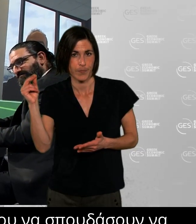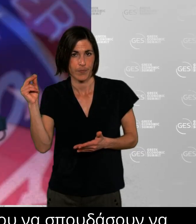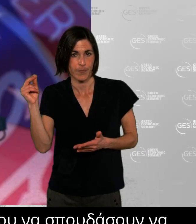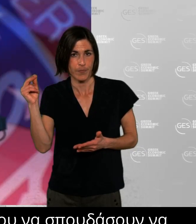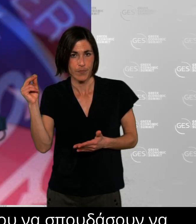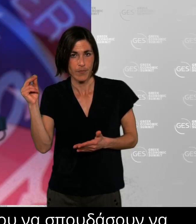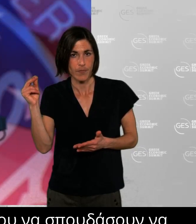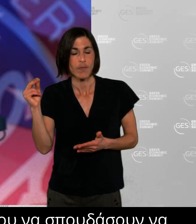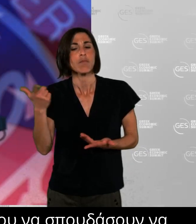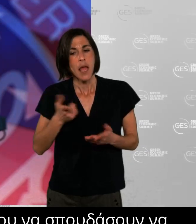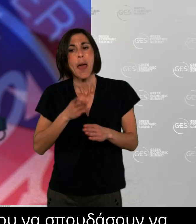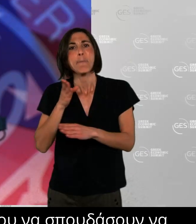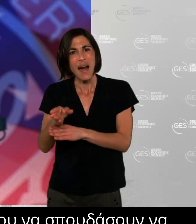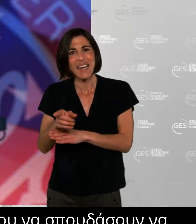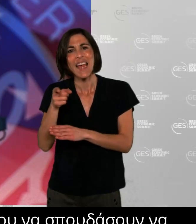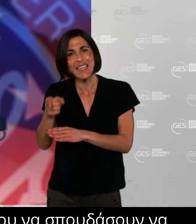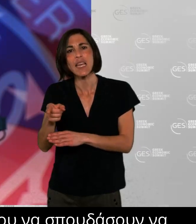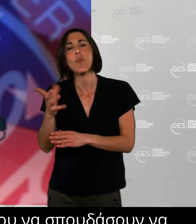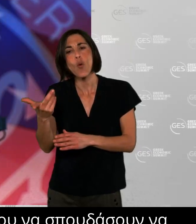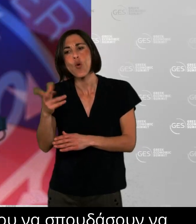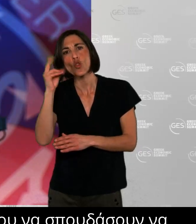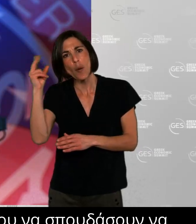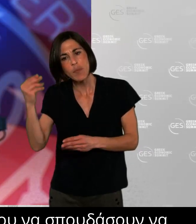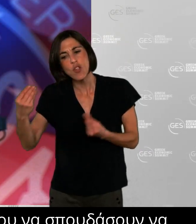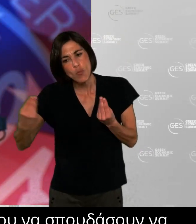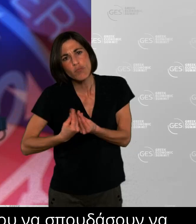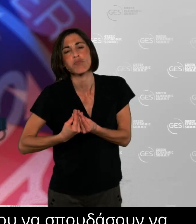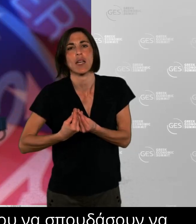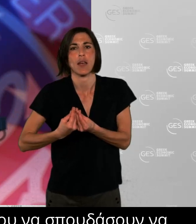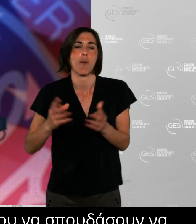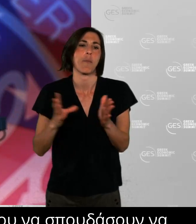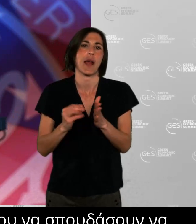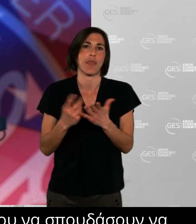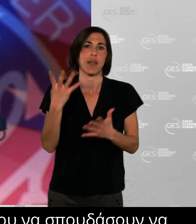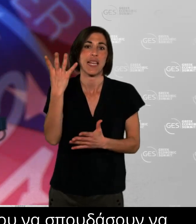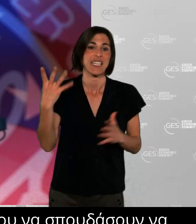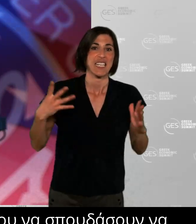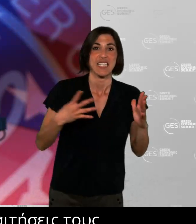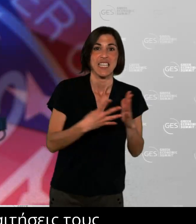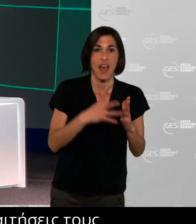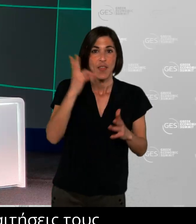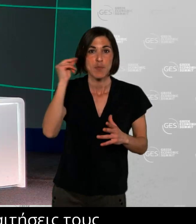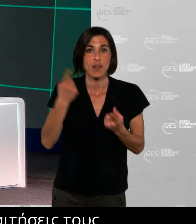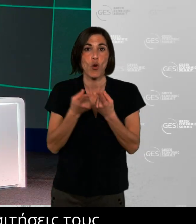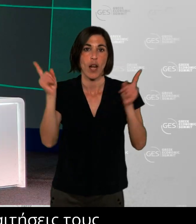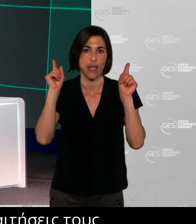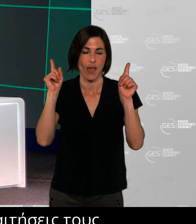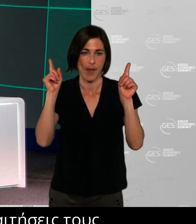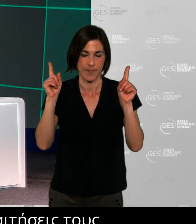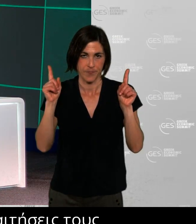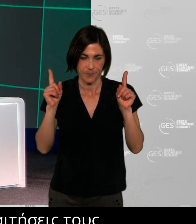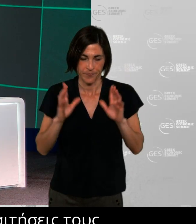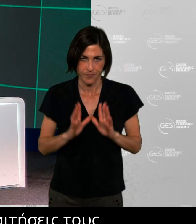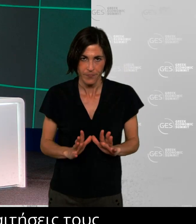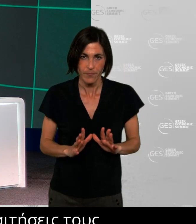to any of the 4,000 colleges or universities in the United States. It's not a centralized national exam system such